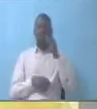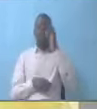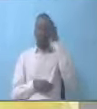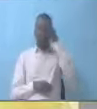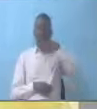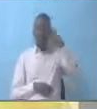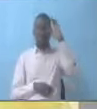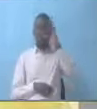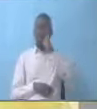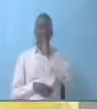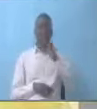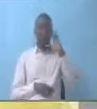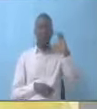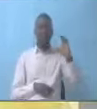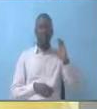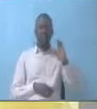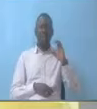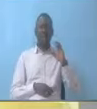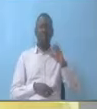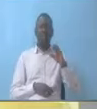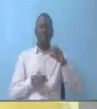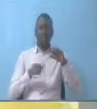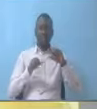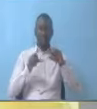commission started. I